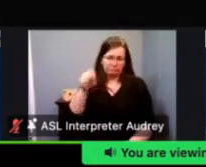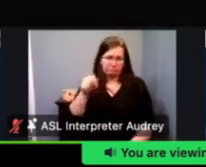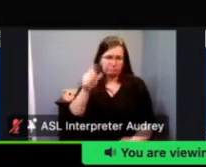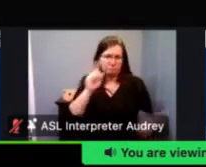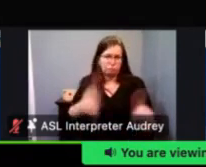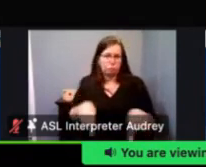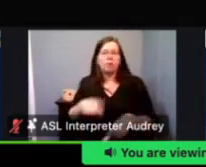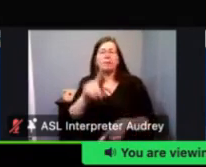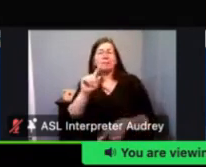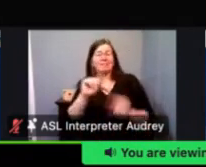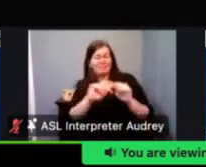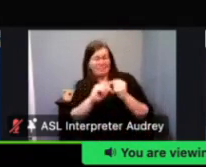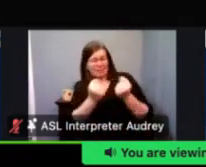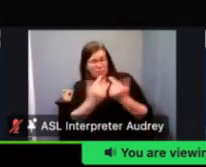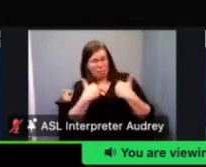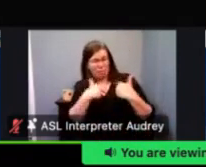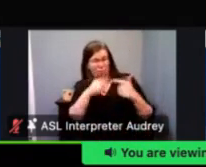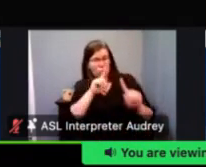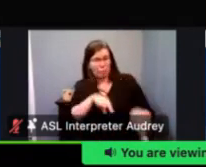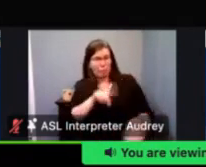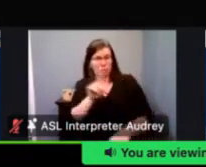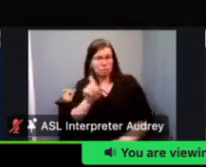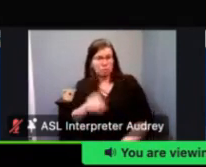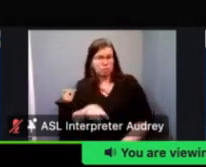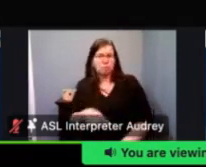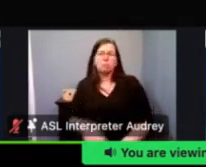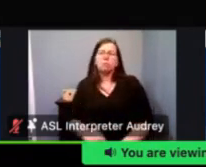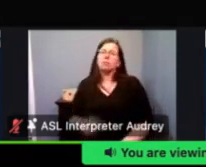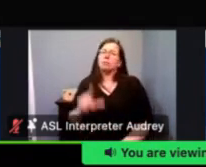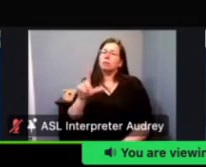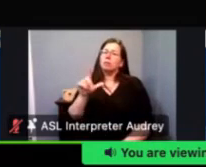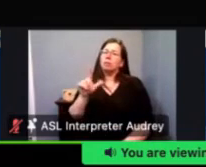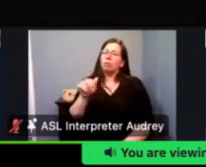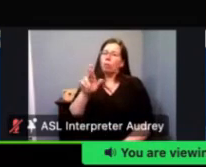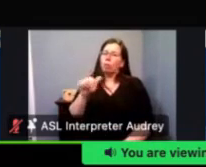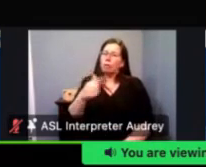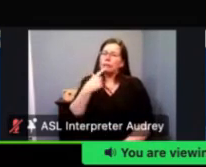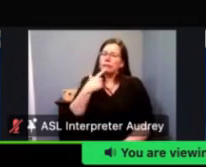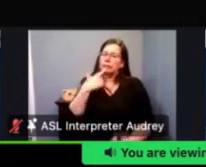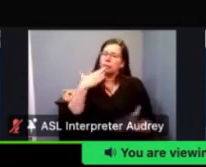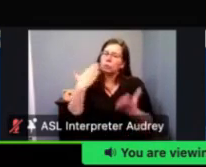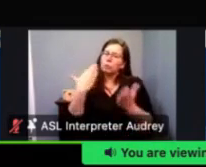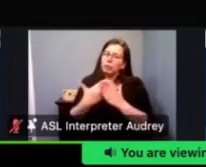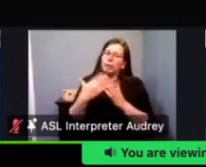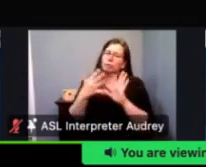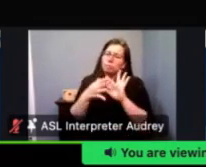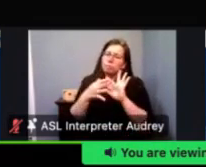Or something to add on? It's a very great point.